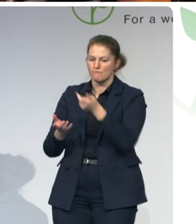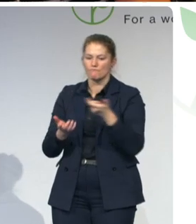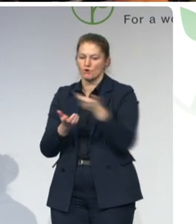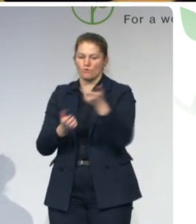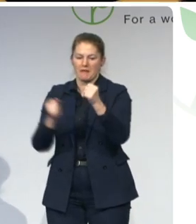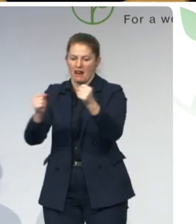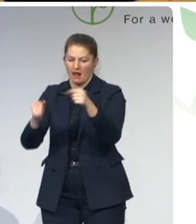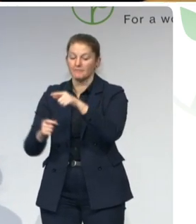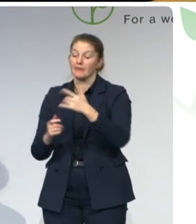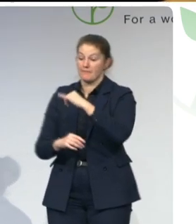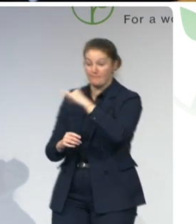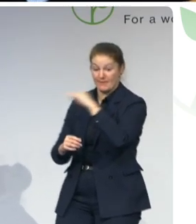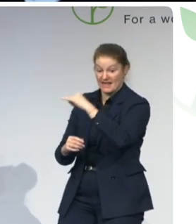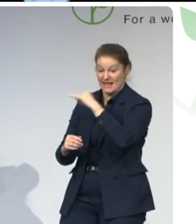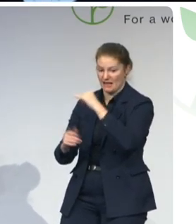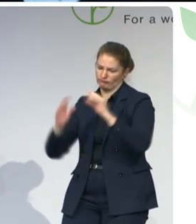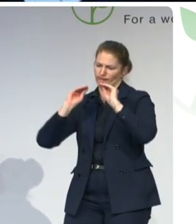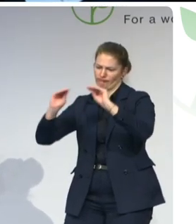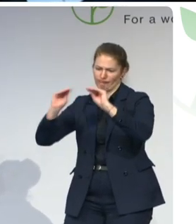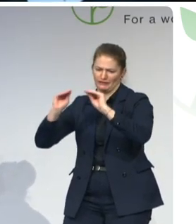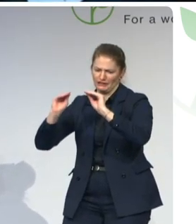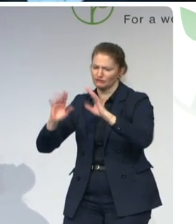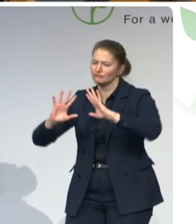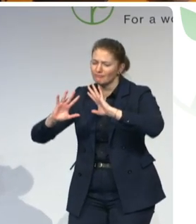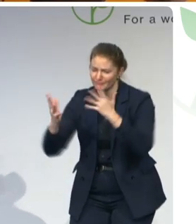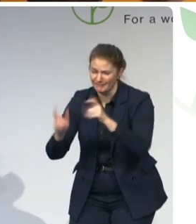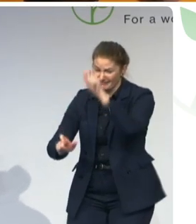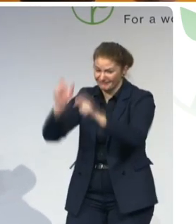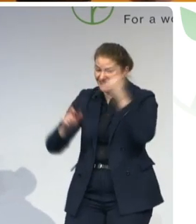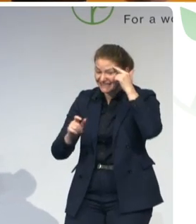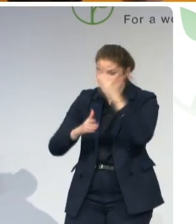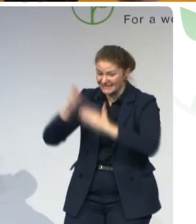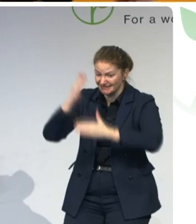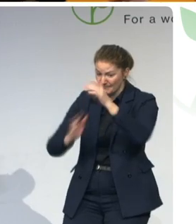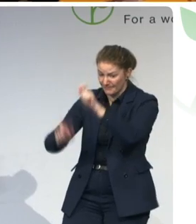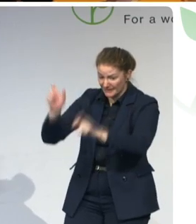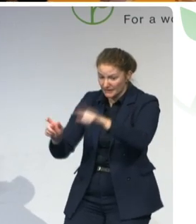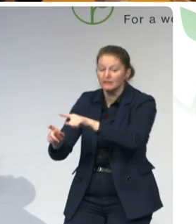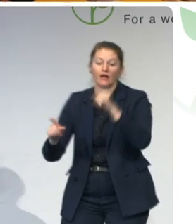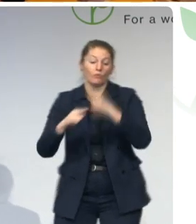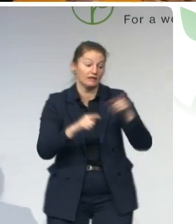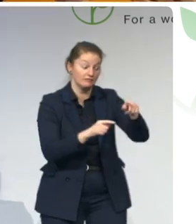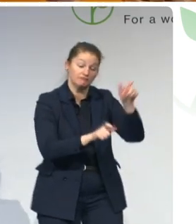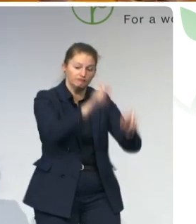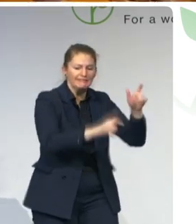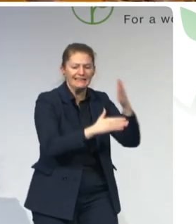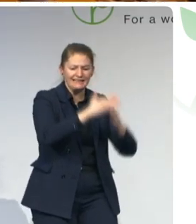disability teach other persons with disabilities and senior citizens on how to use digital media.